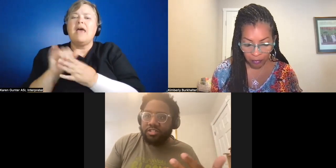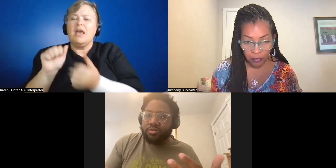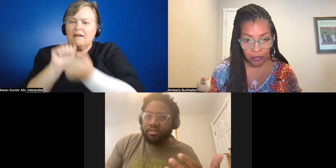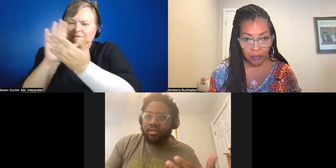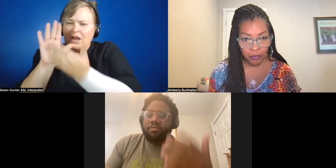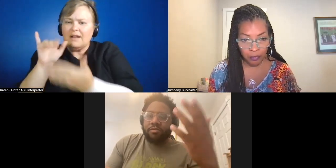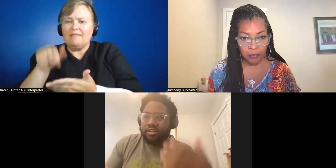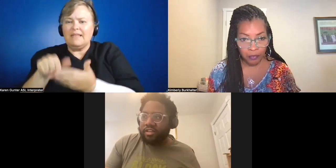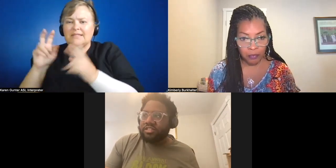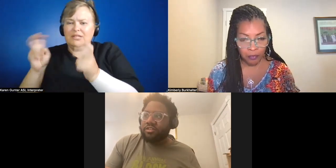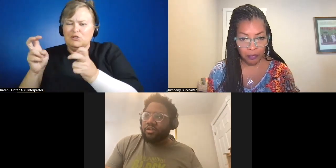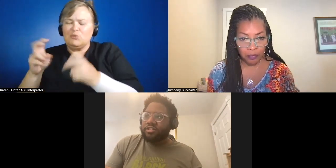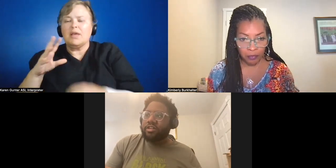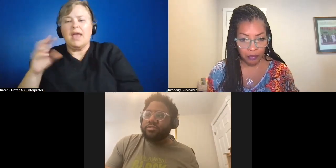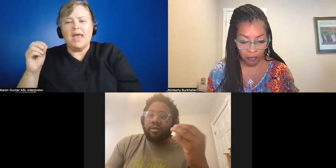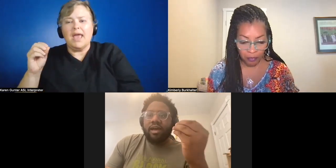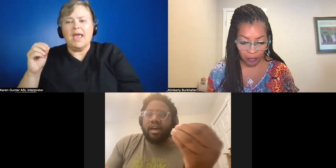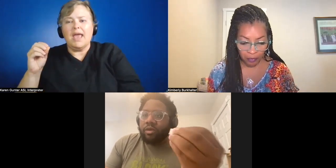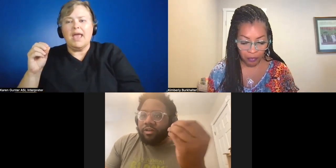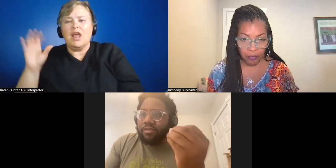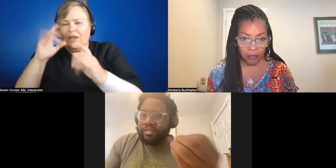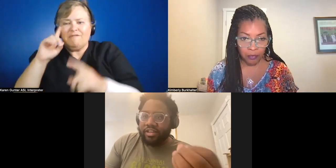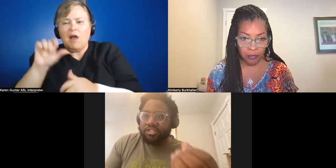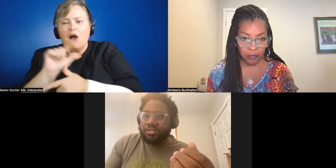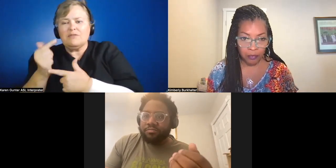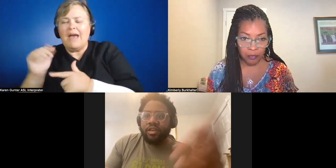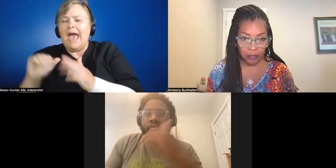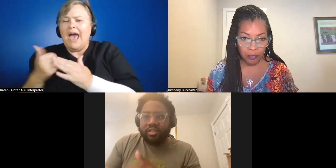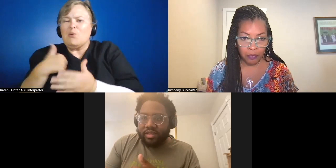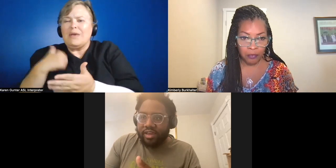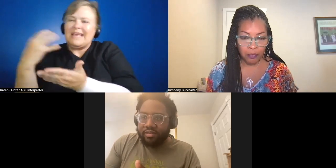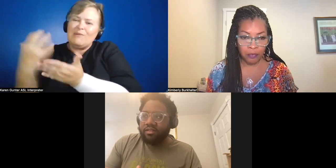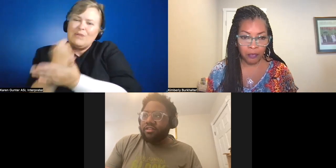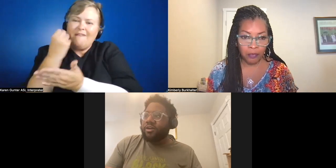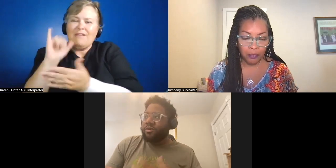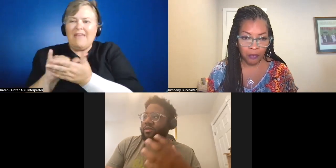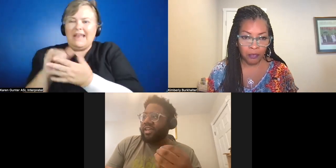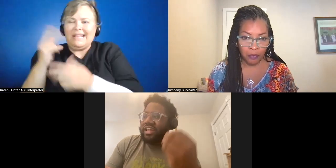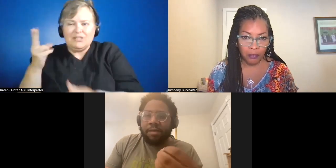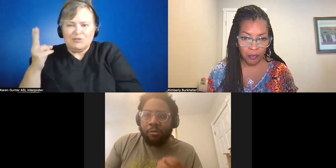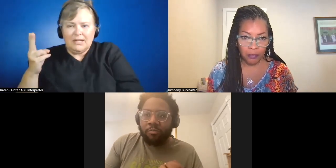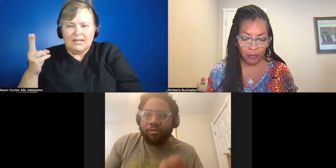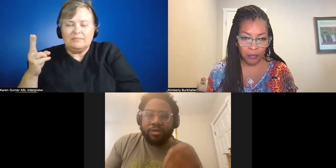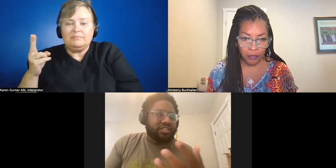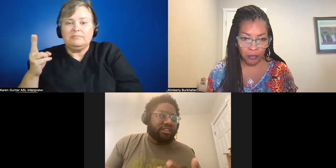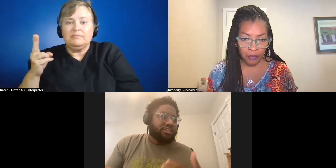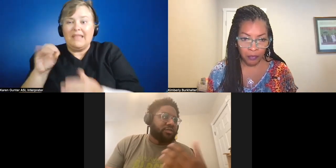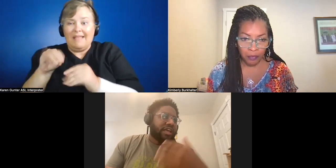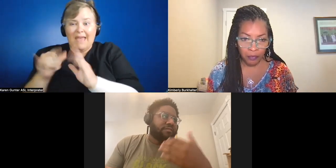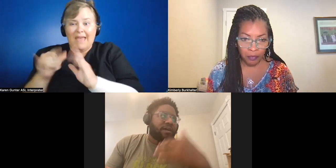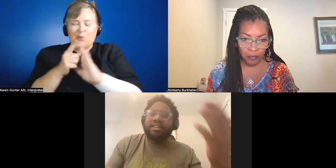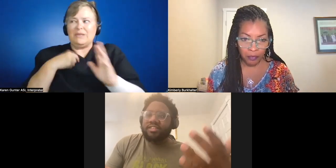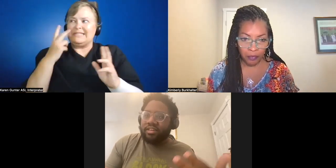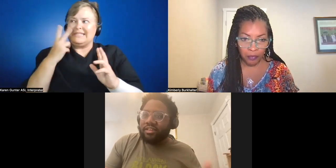these issues and seeing those alternatives. So how do we recover that history? And with that, in that moment, we see the sort of